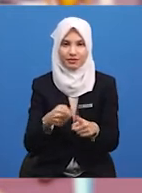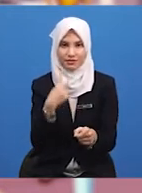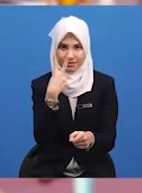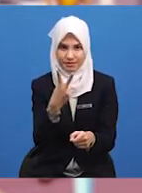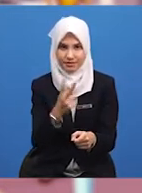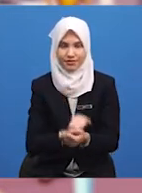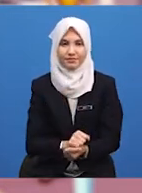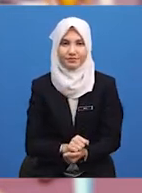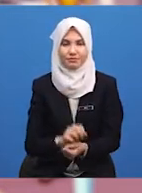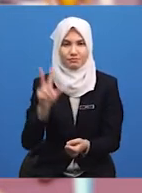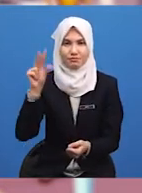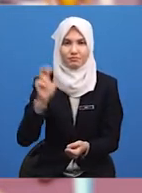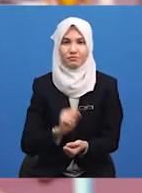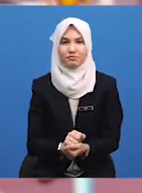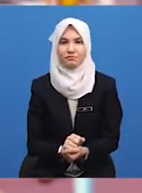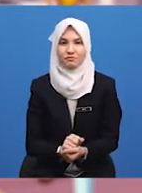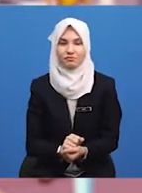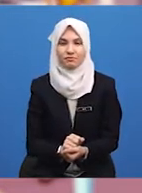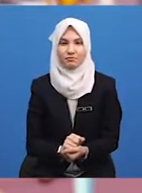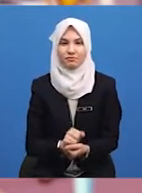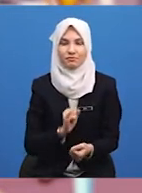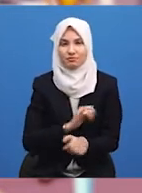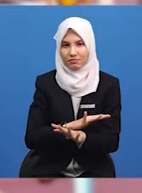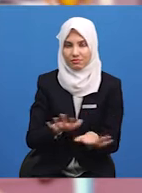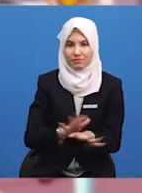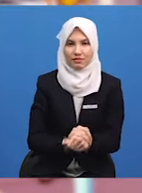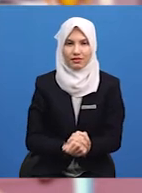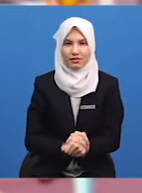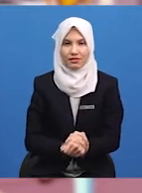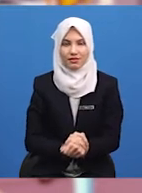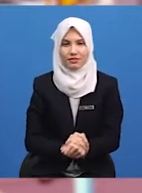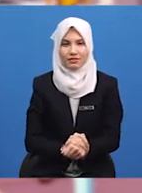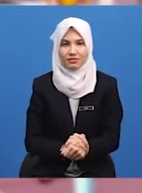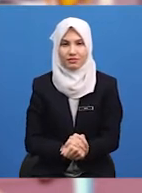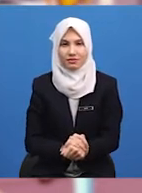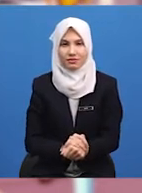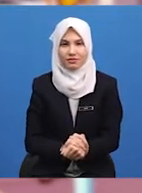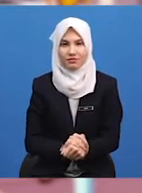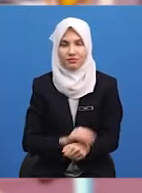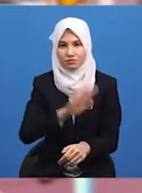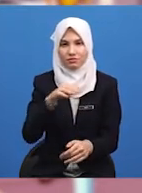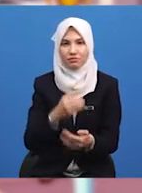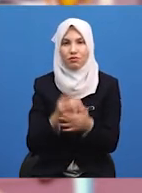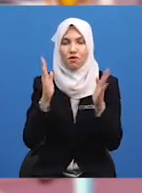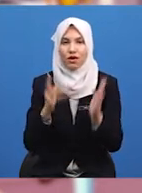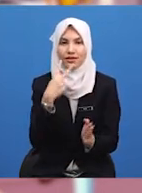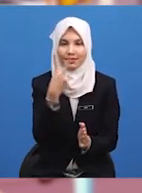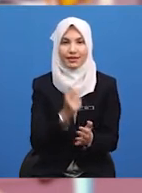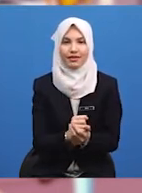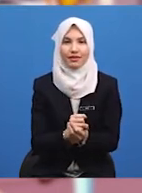No, but I can delete things, can't I? Well, you